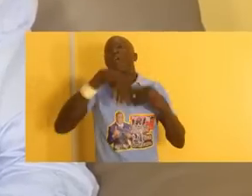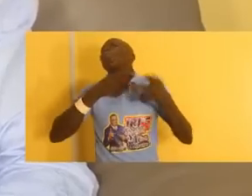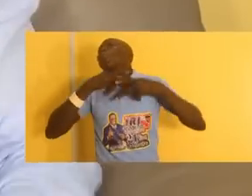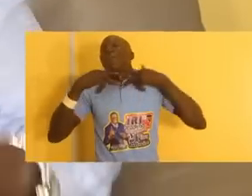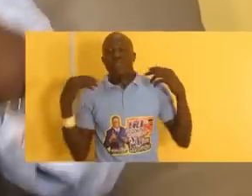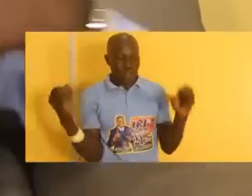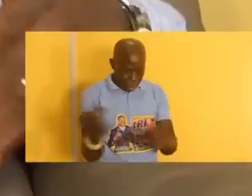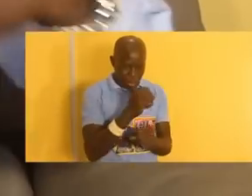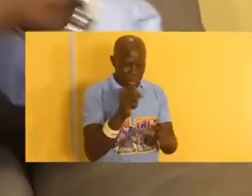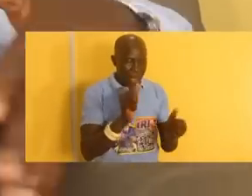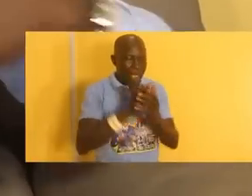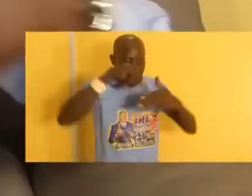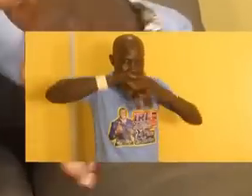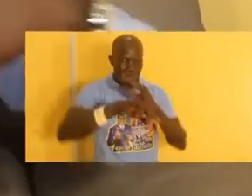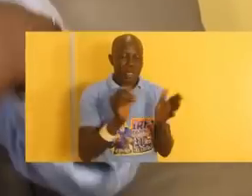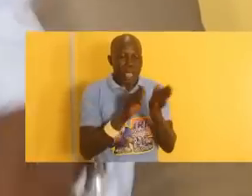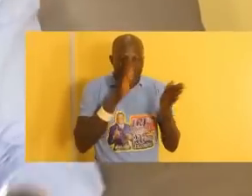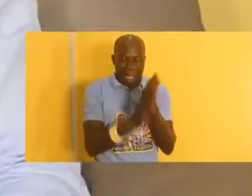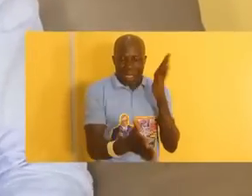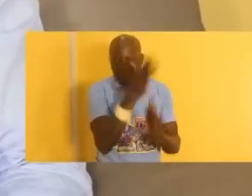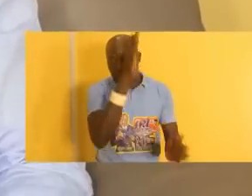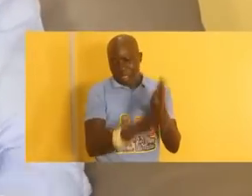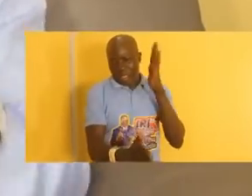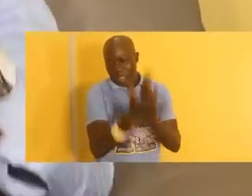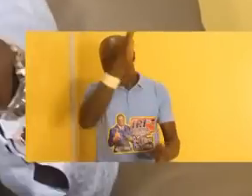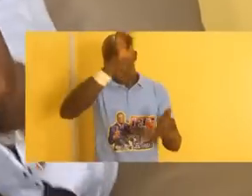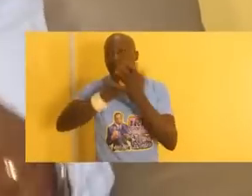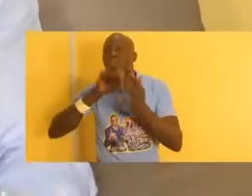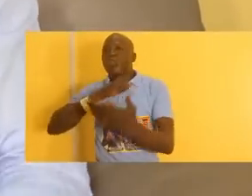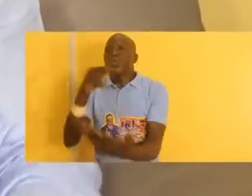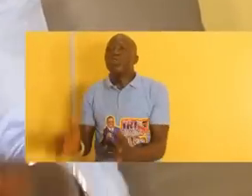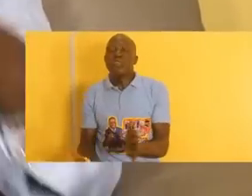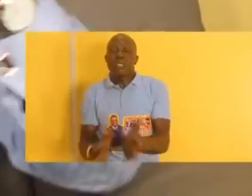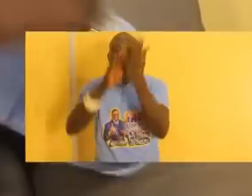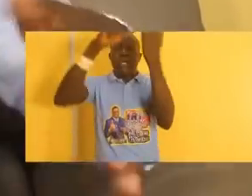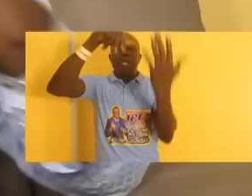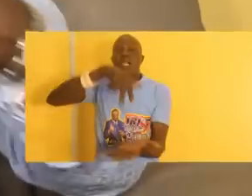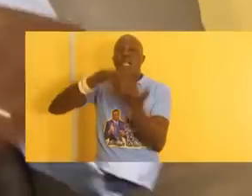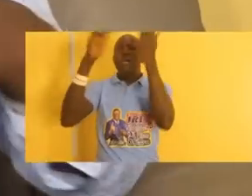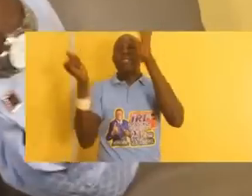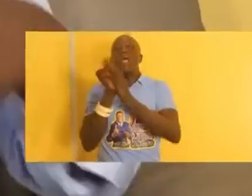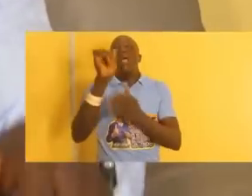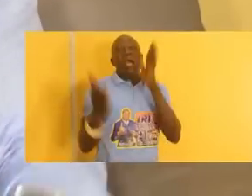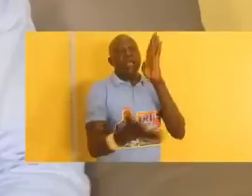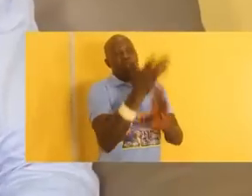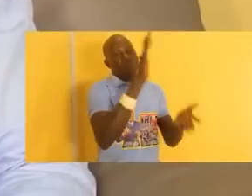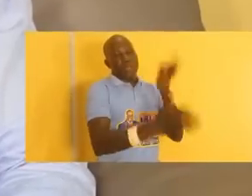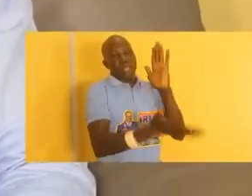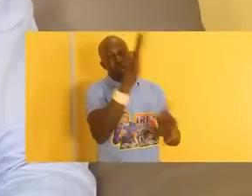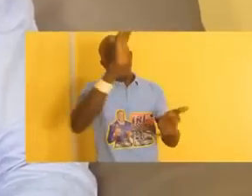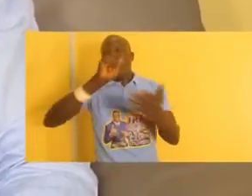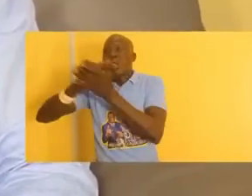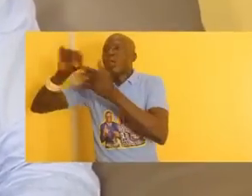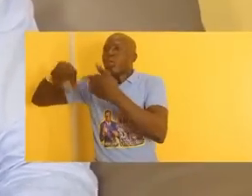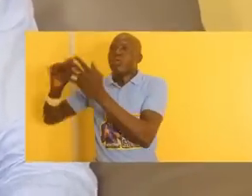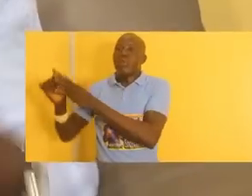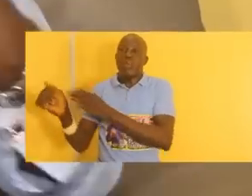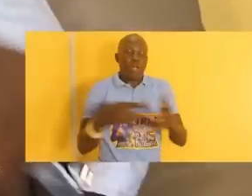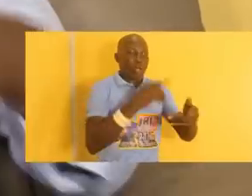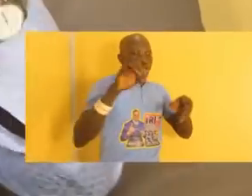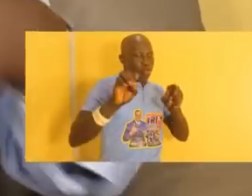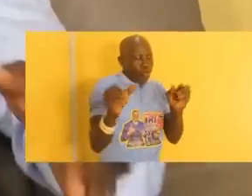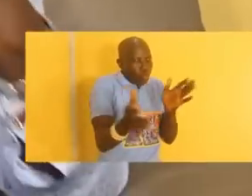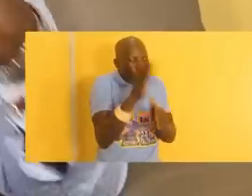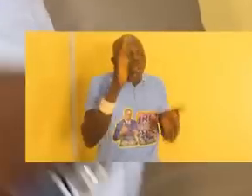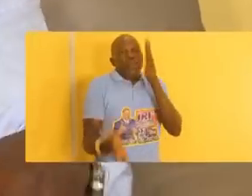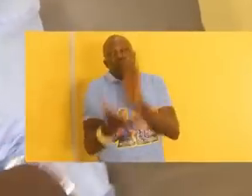God. Oracle of the living God. Iron sharpness iron. You want to rest because great iron sharpness iron. You want